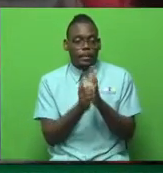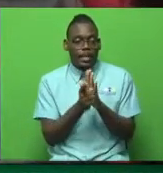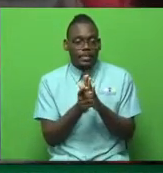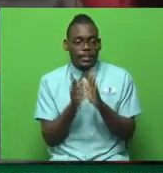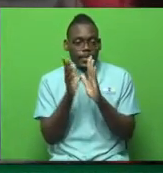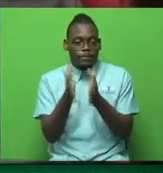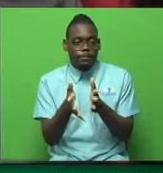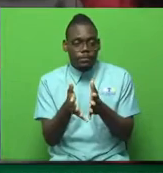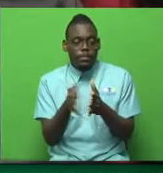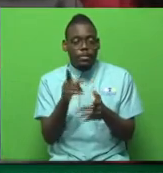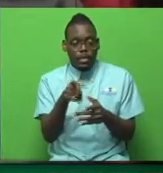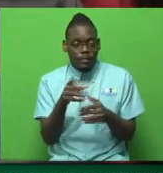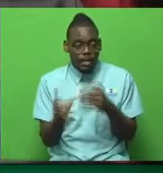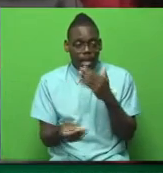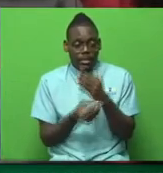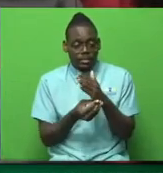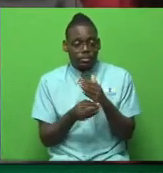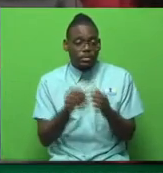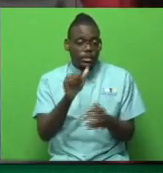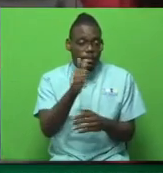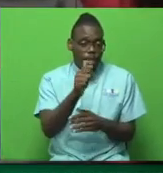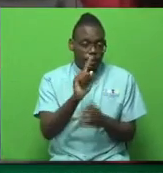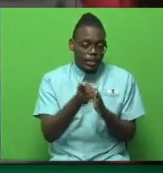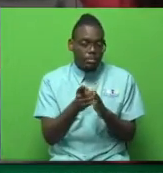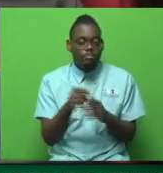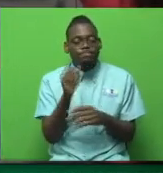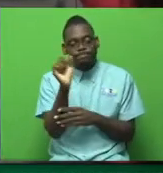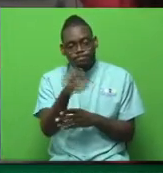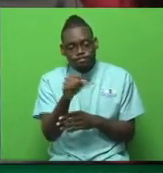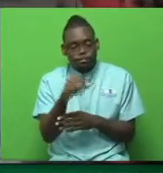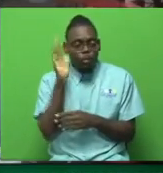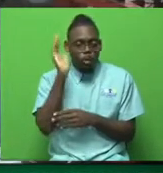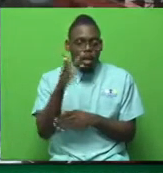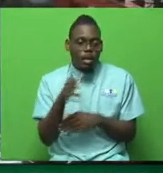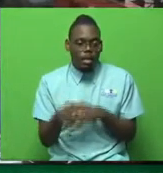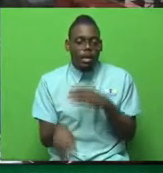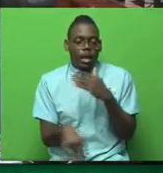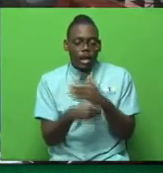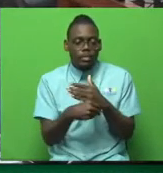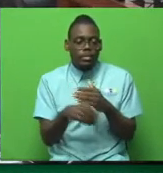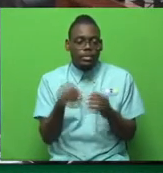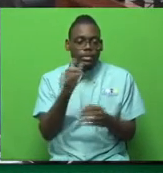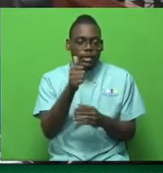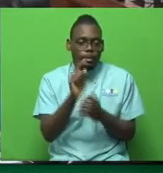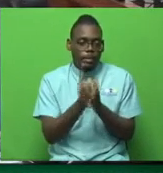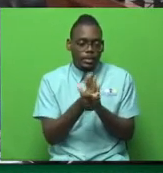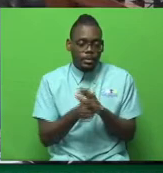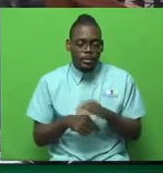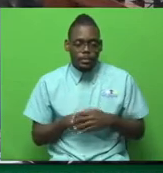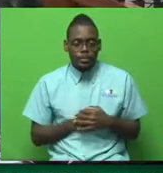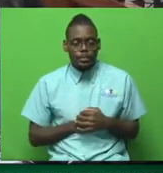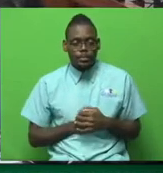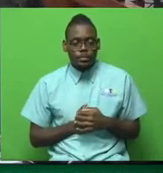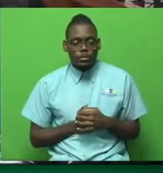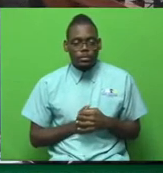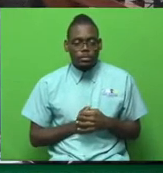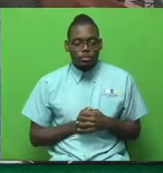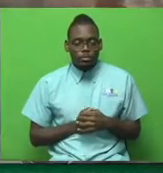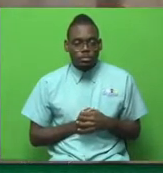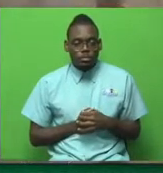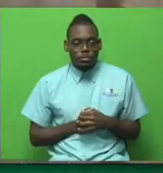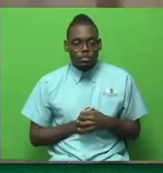dude okay thank you I will Avail myself of attendance thank you and so when